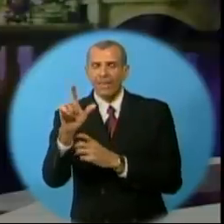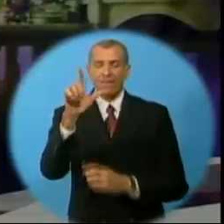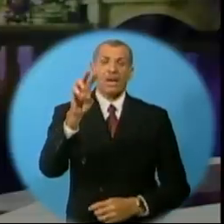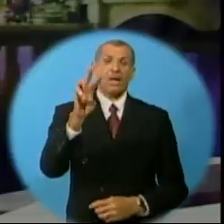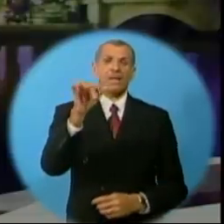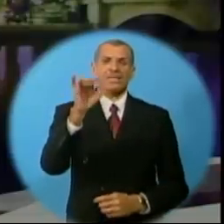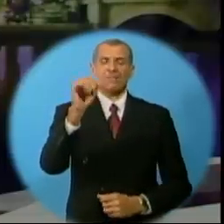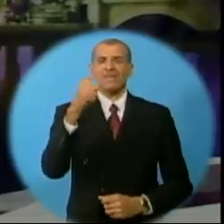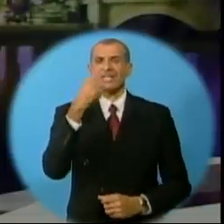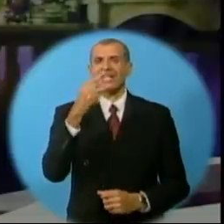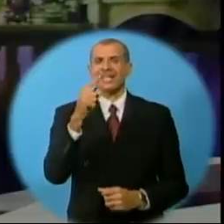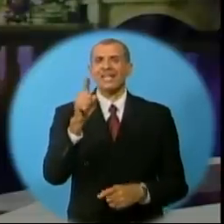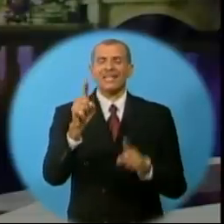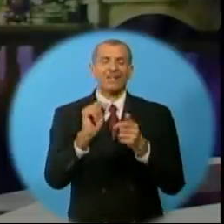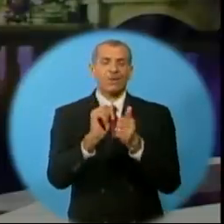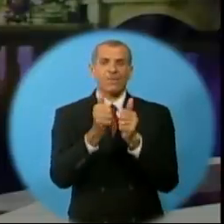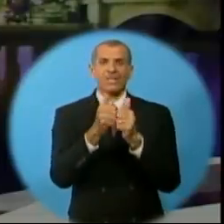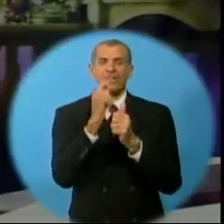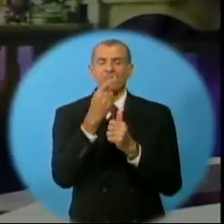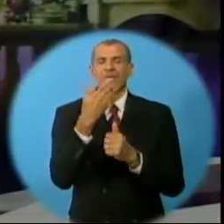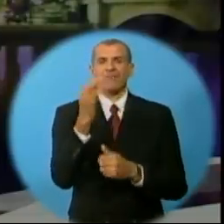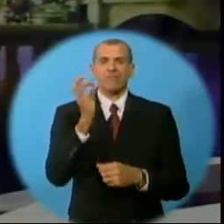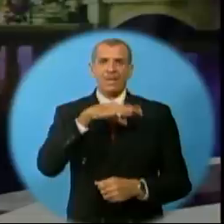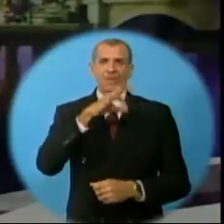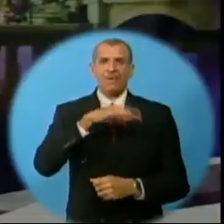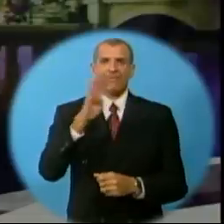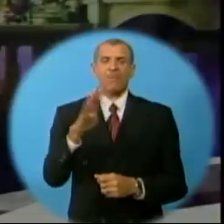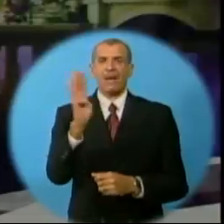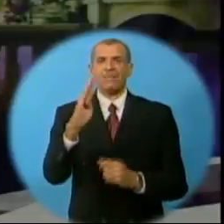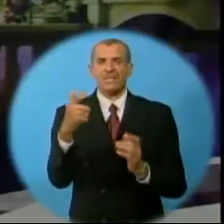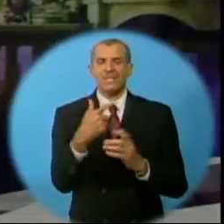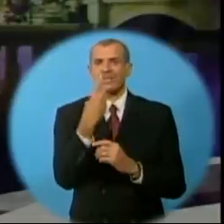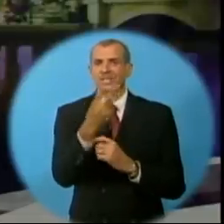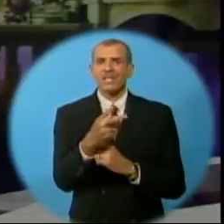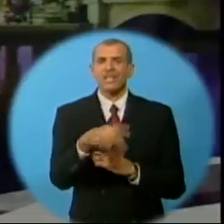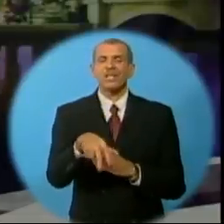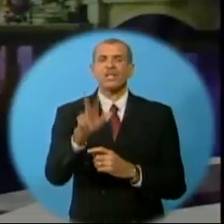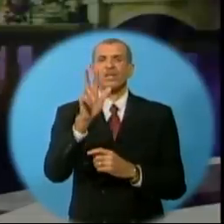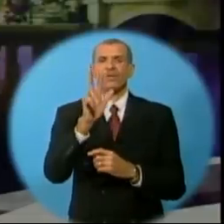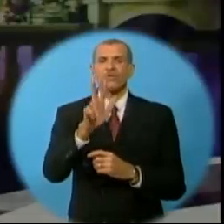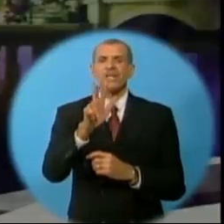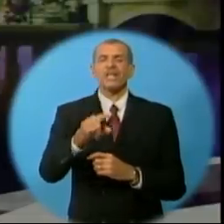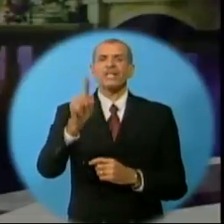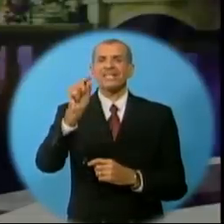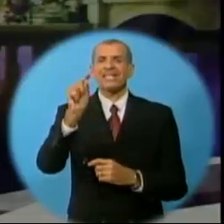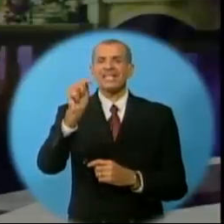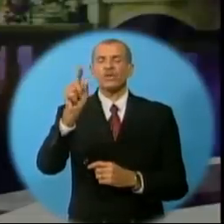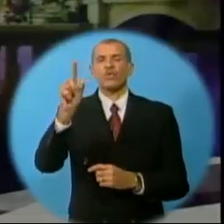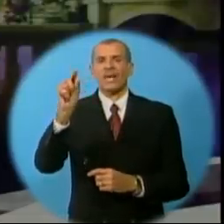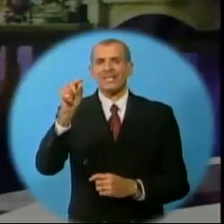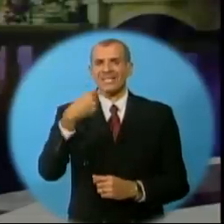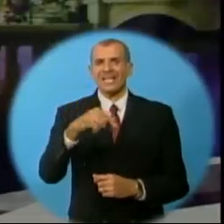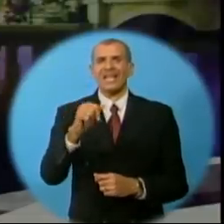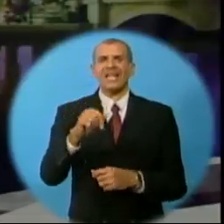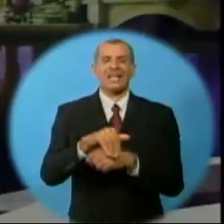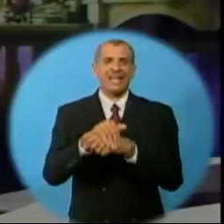that the test will be a bonus for cricket fans in Barbados, who also got to see the three T20 internationals between the West Indies and England